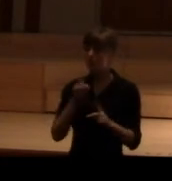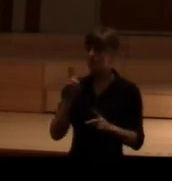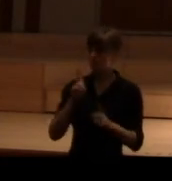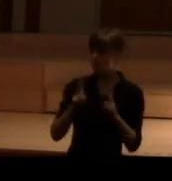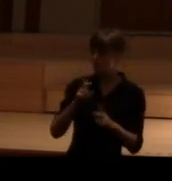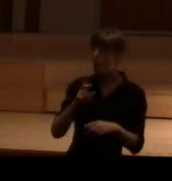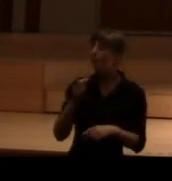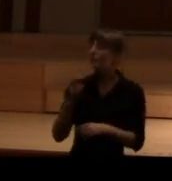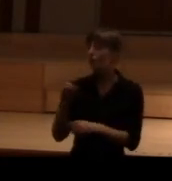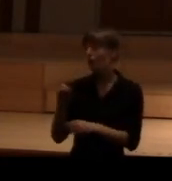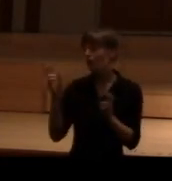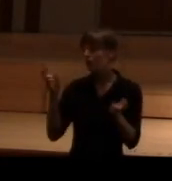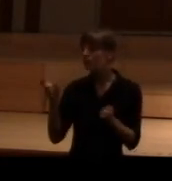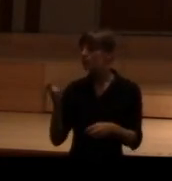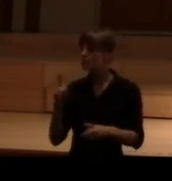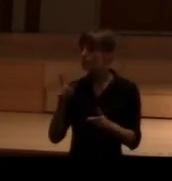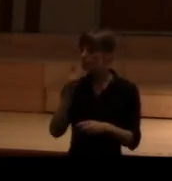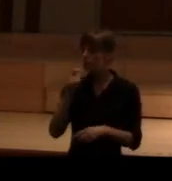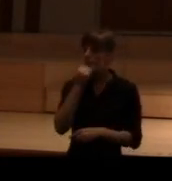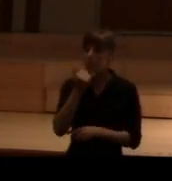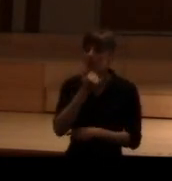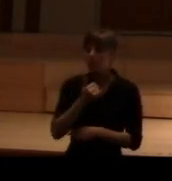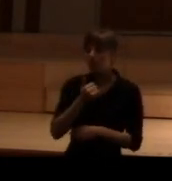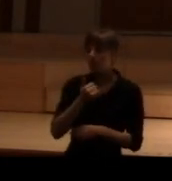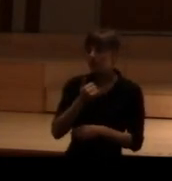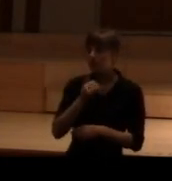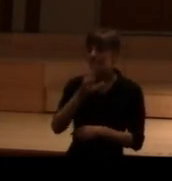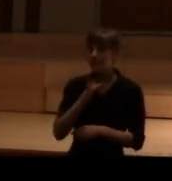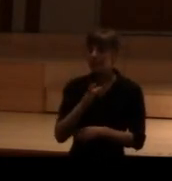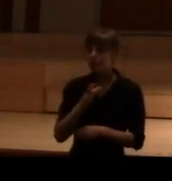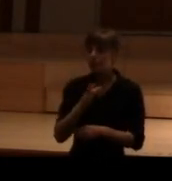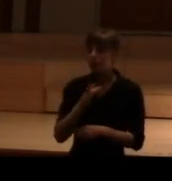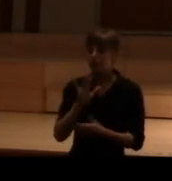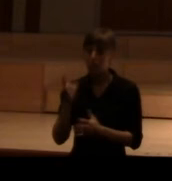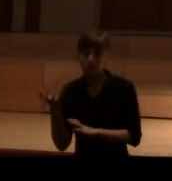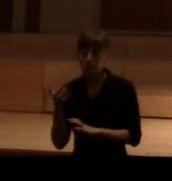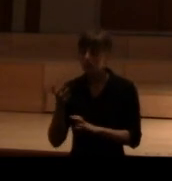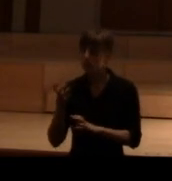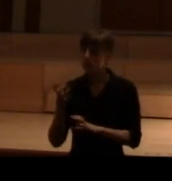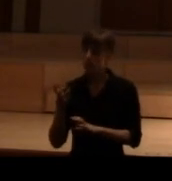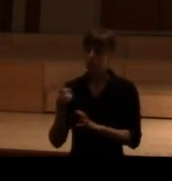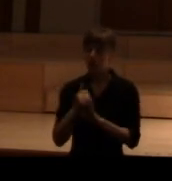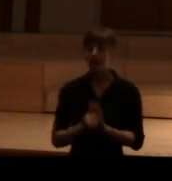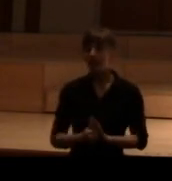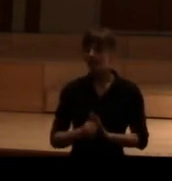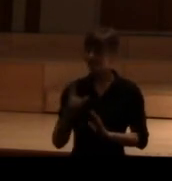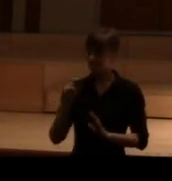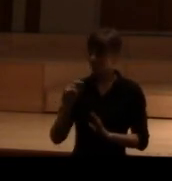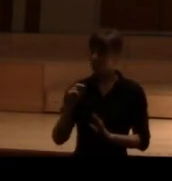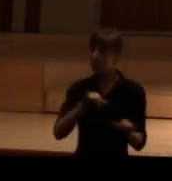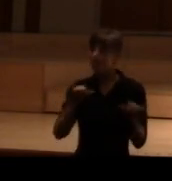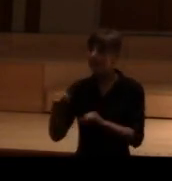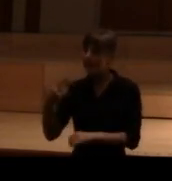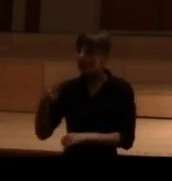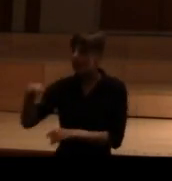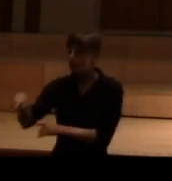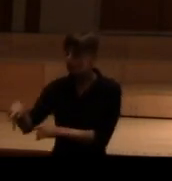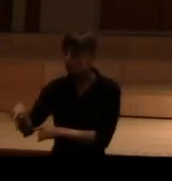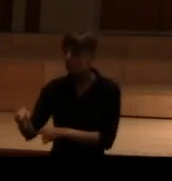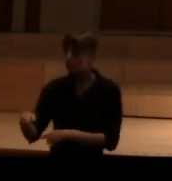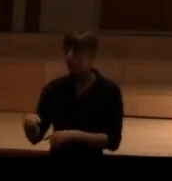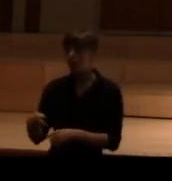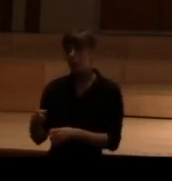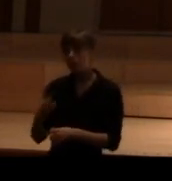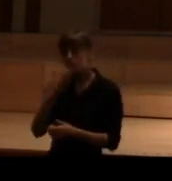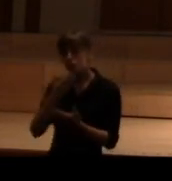and never do anything wrong. They're Harry Potter, whose bravery sometimes, okay, almost always errs on the side of being